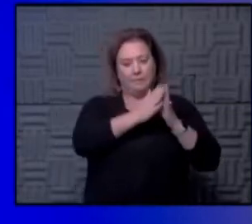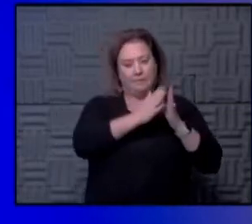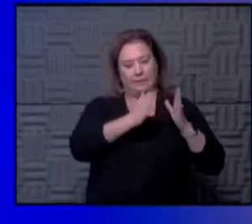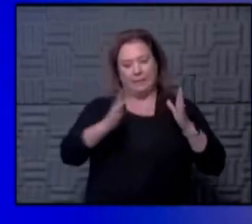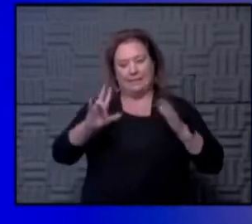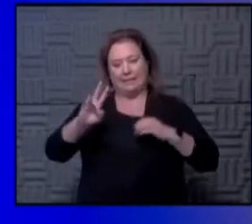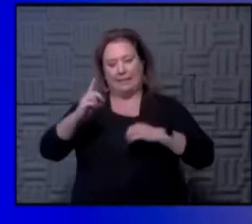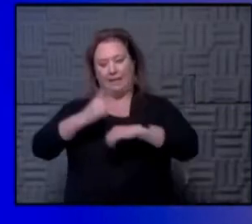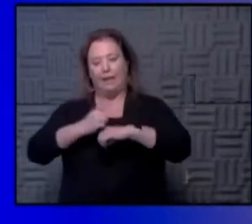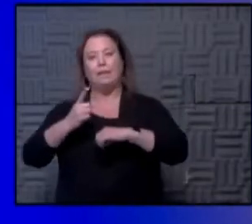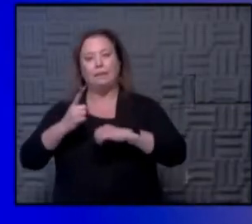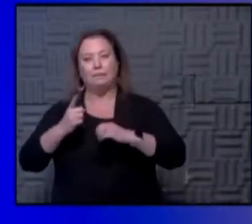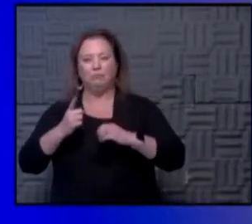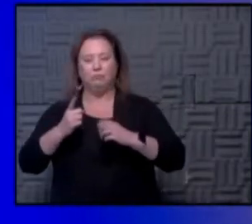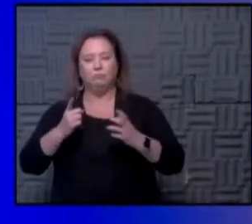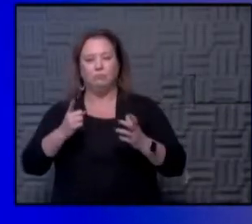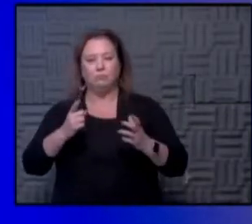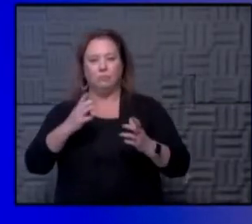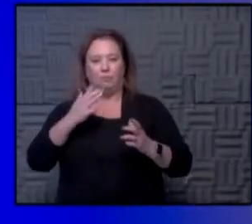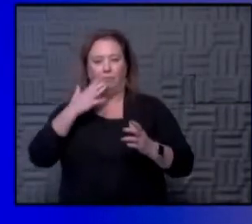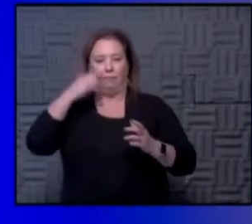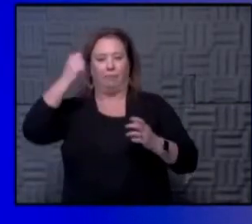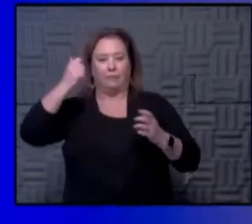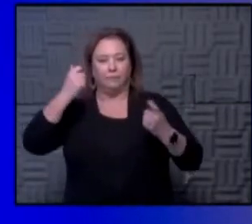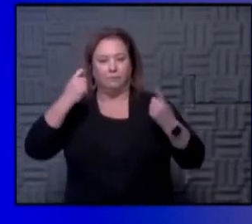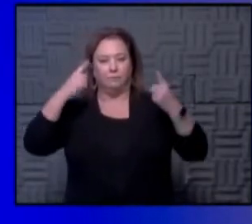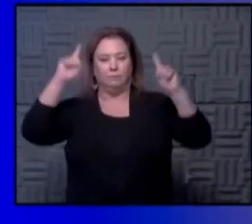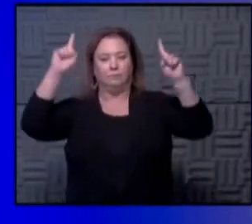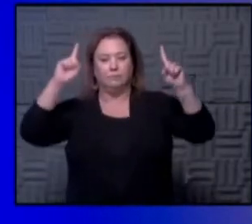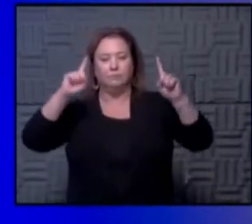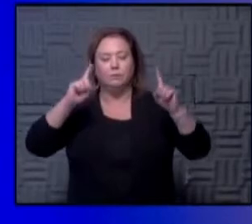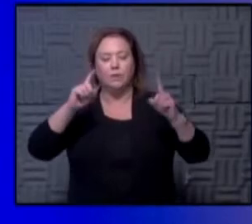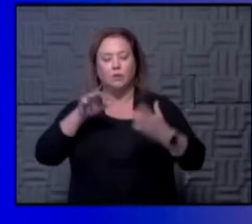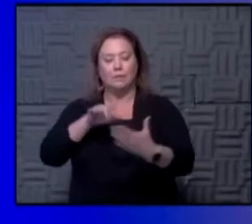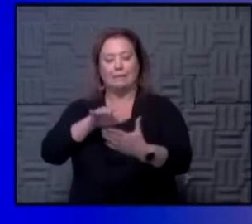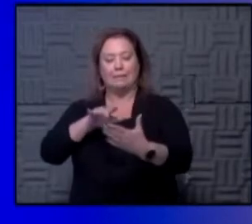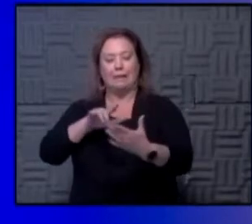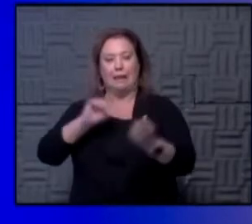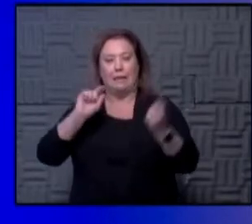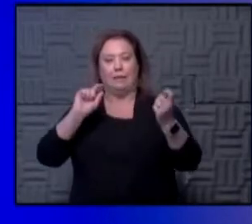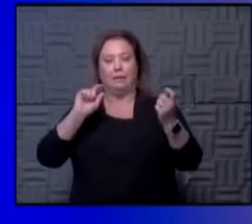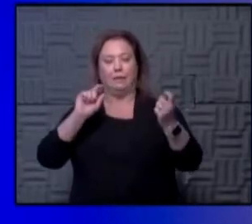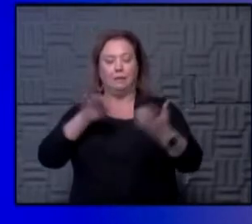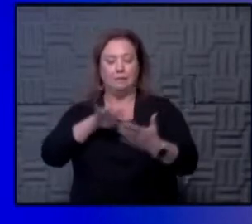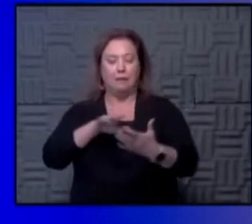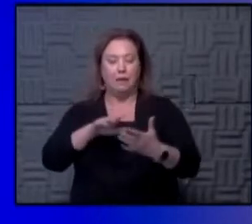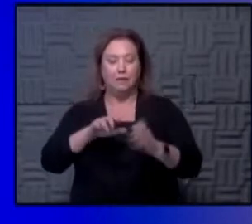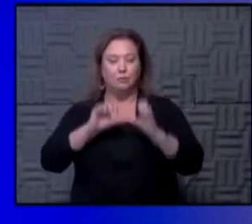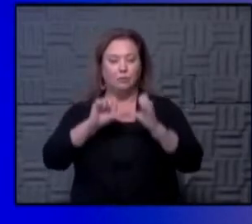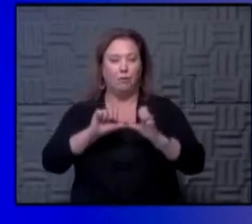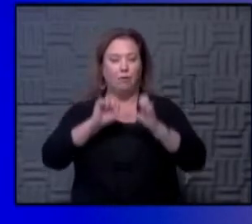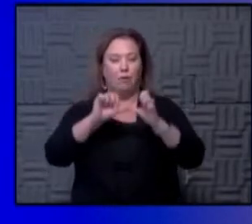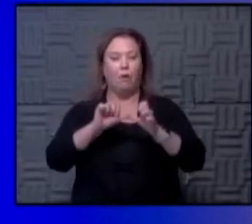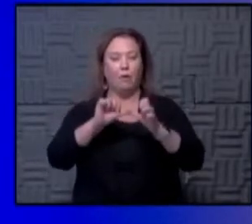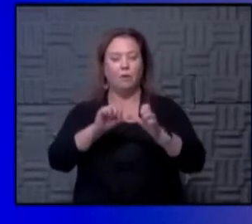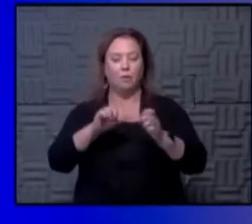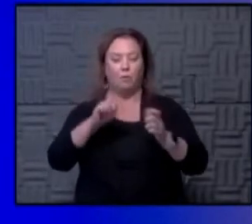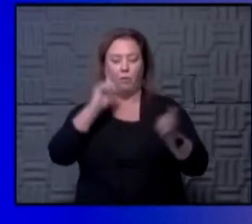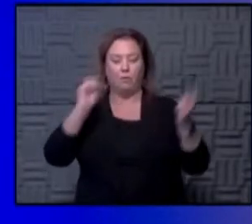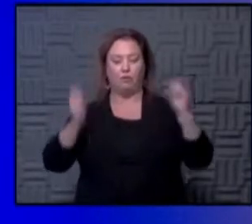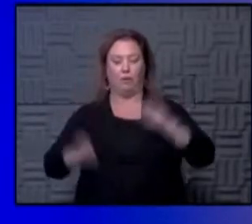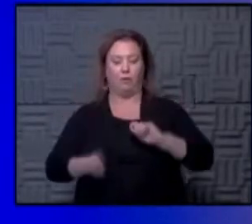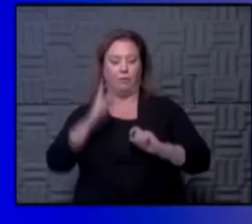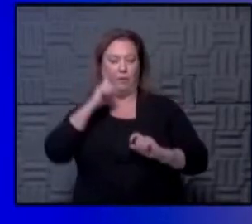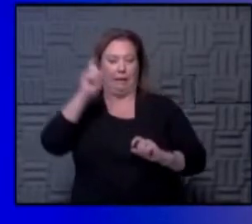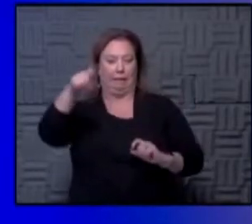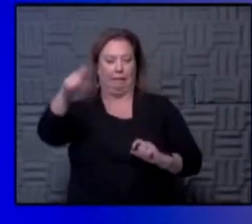going to have the most effect. There still are studies ongoing, so we will change as the data directs us to. For the monoclonal